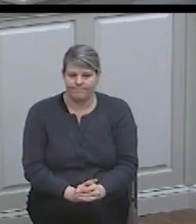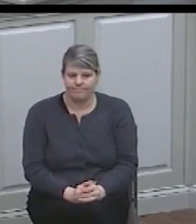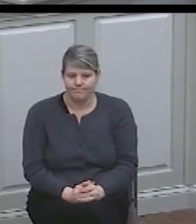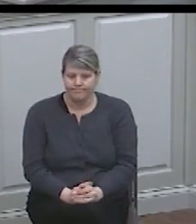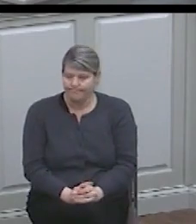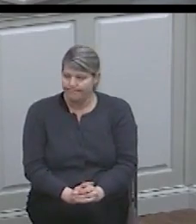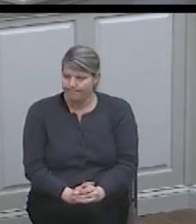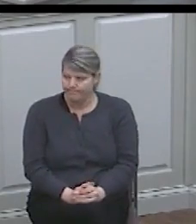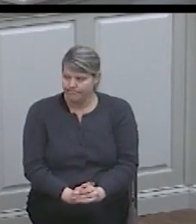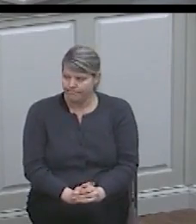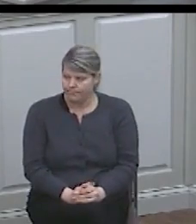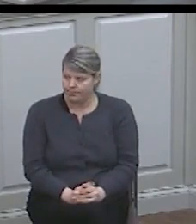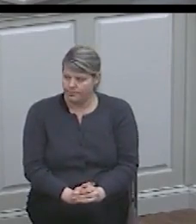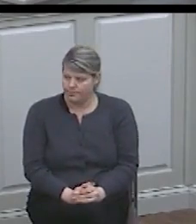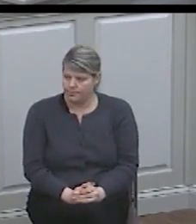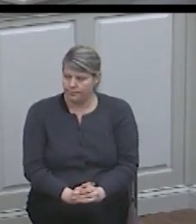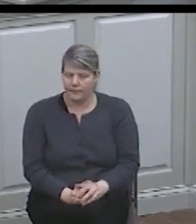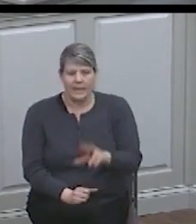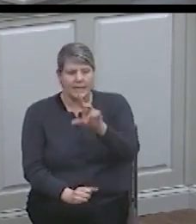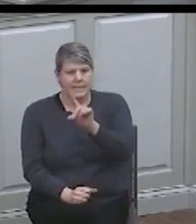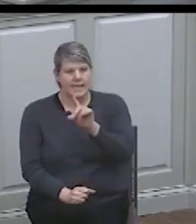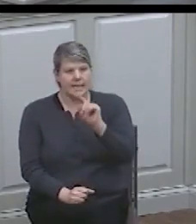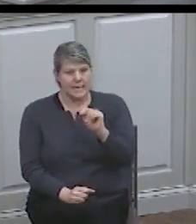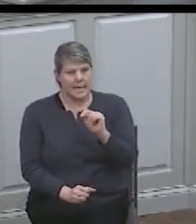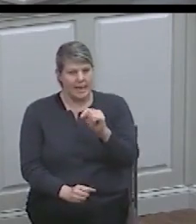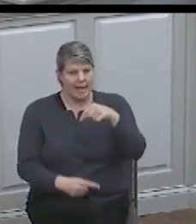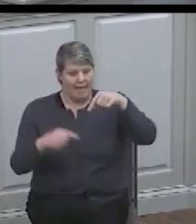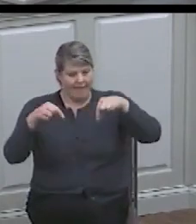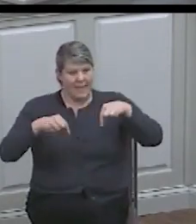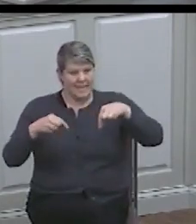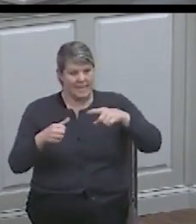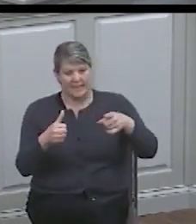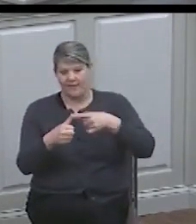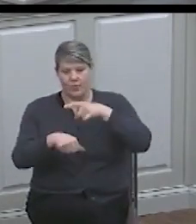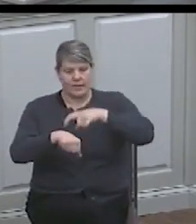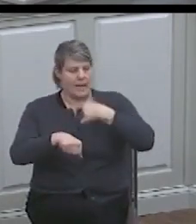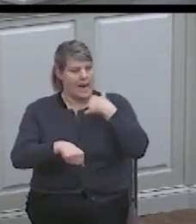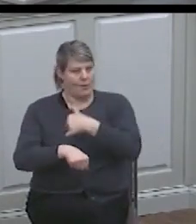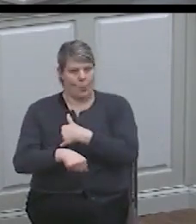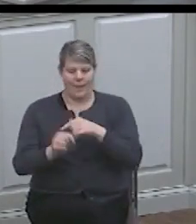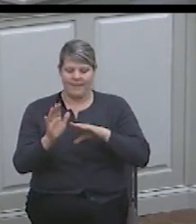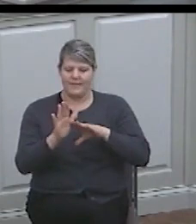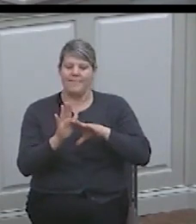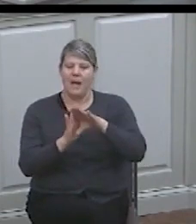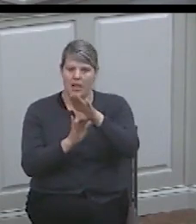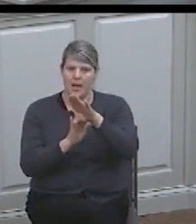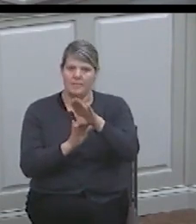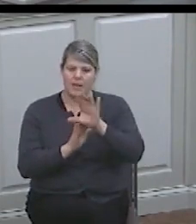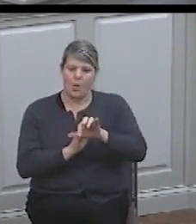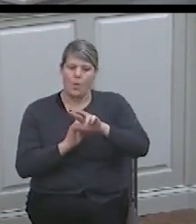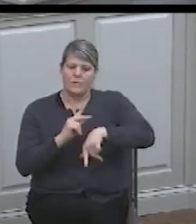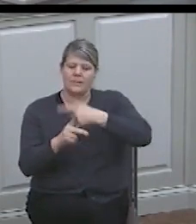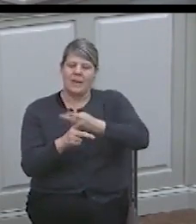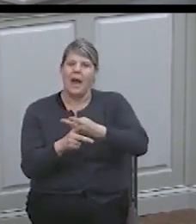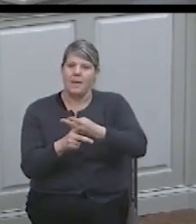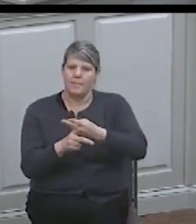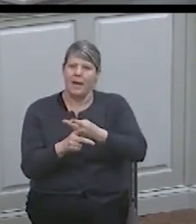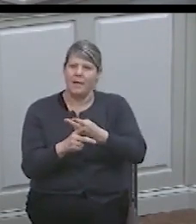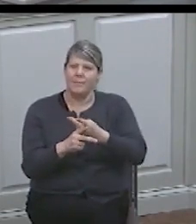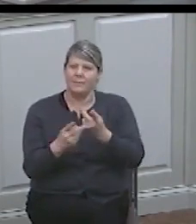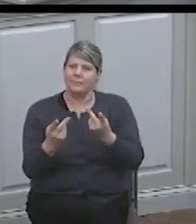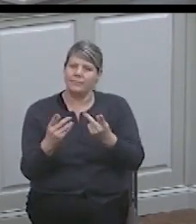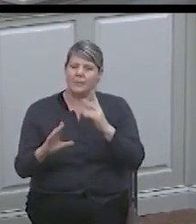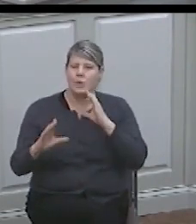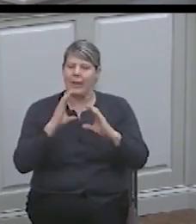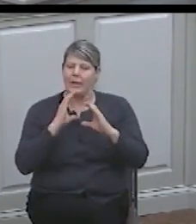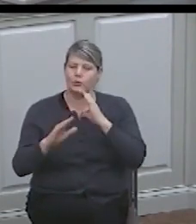This first document of this kind? It is. It's the first time a commission has adopted something like